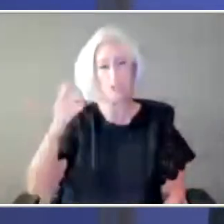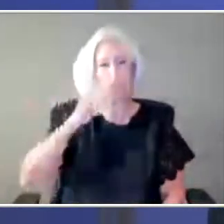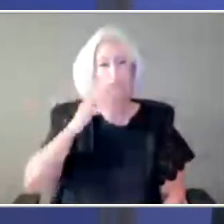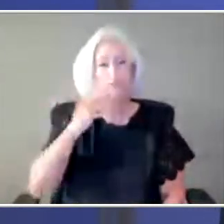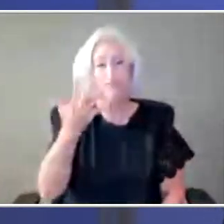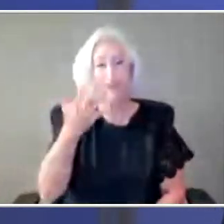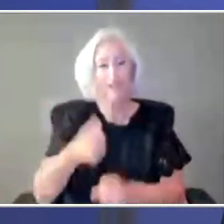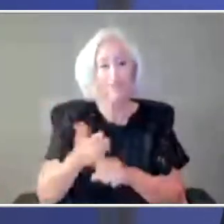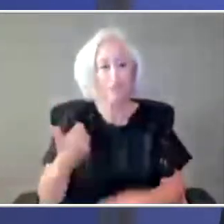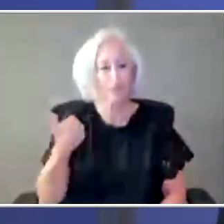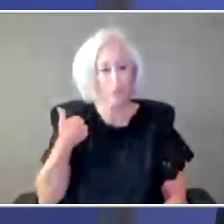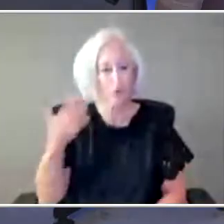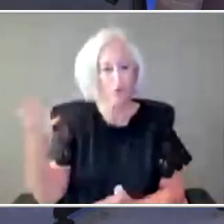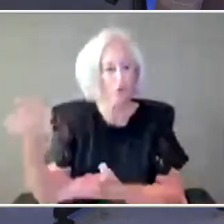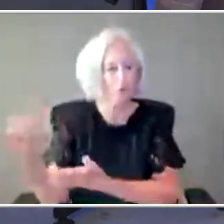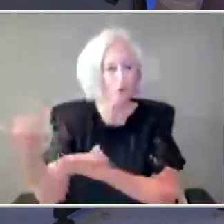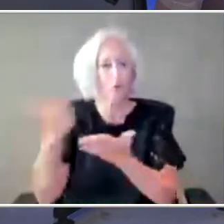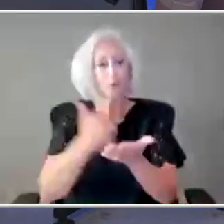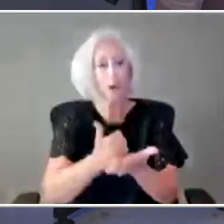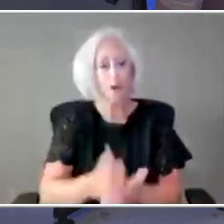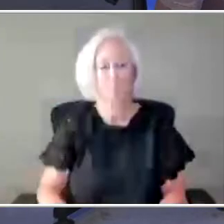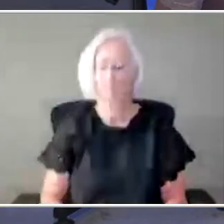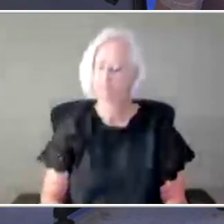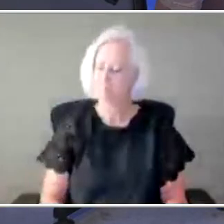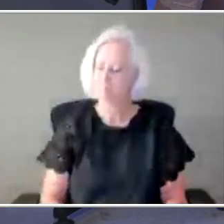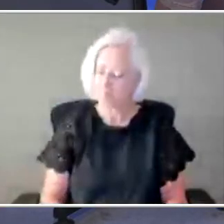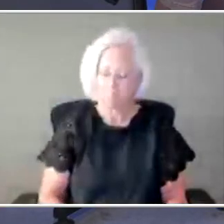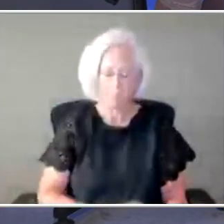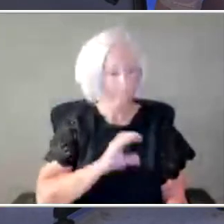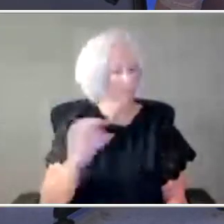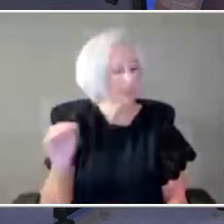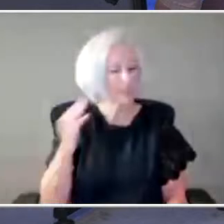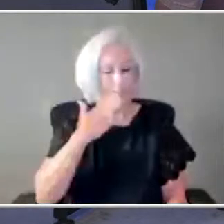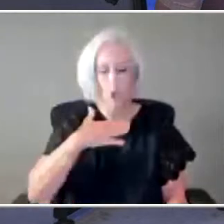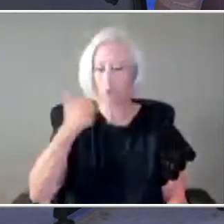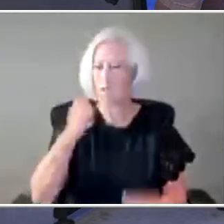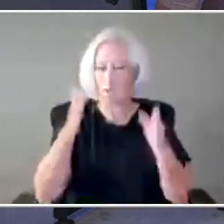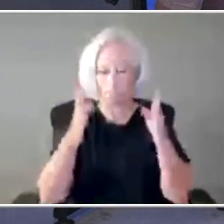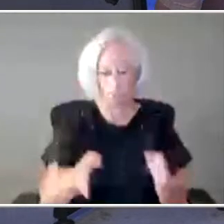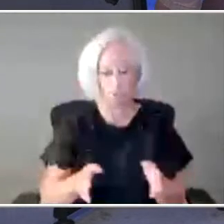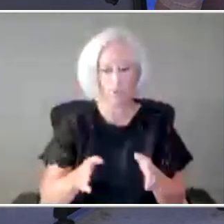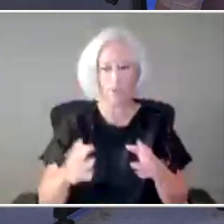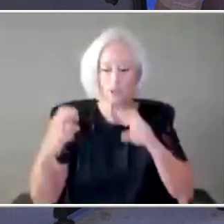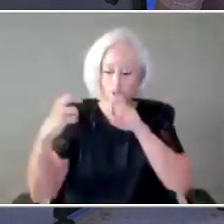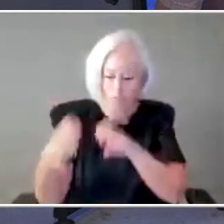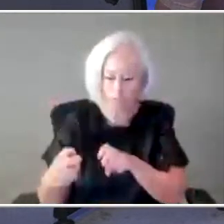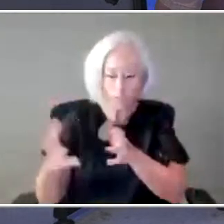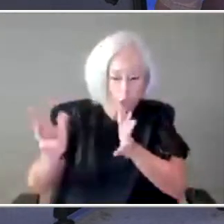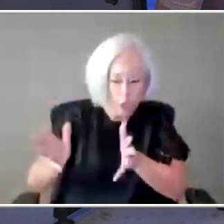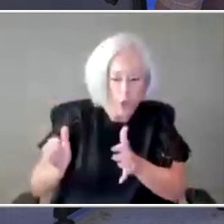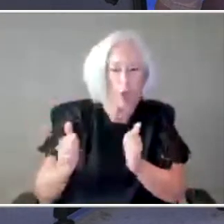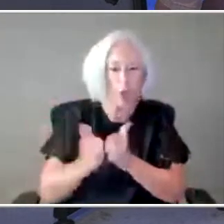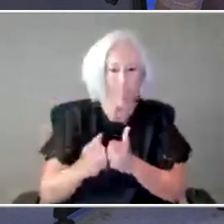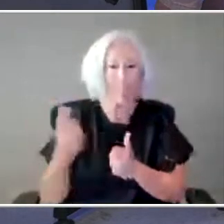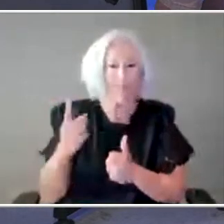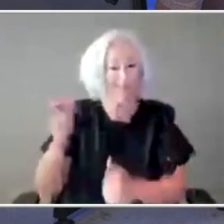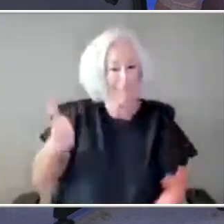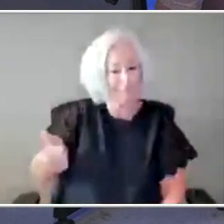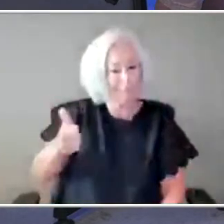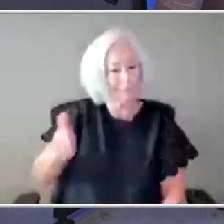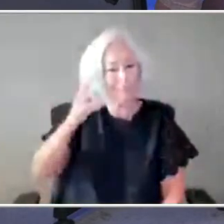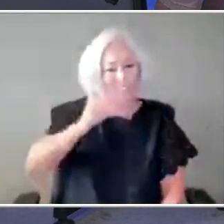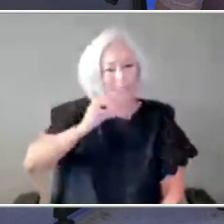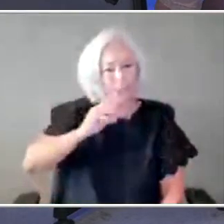she wanted to help ladies. No better person to sit down with than somebody who's been through it. Dr. Havliana, how great is it, though, to know that